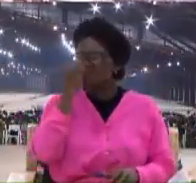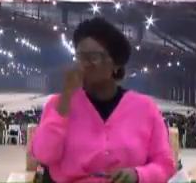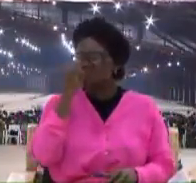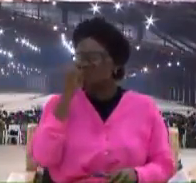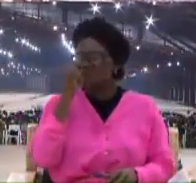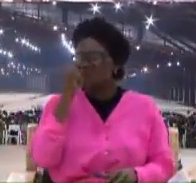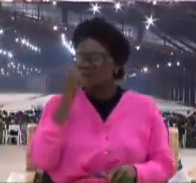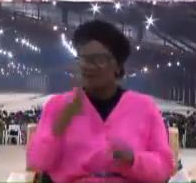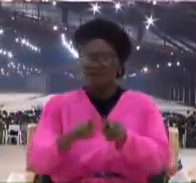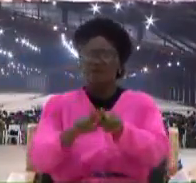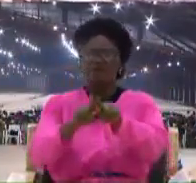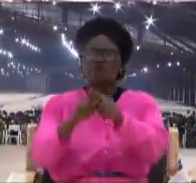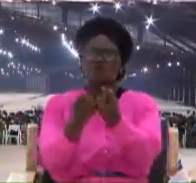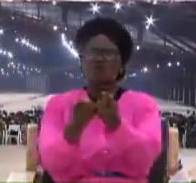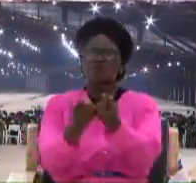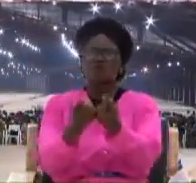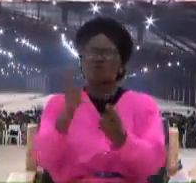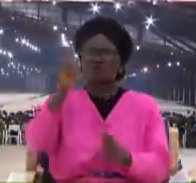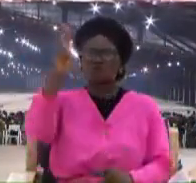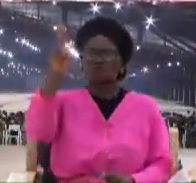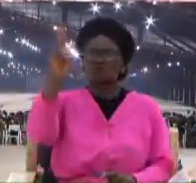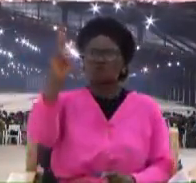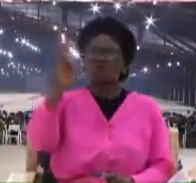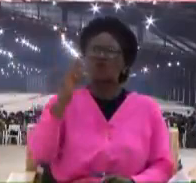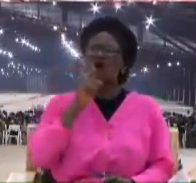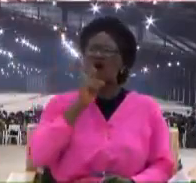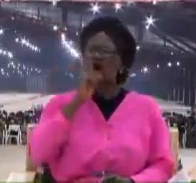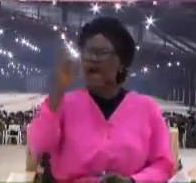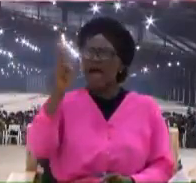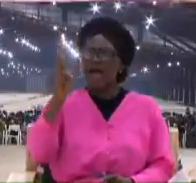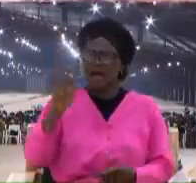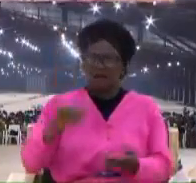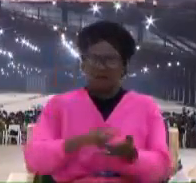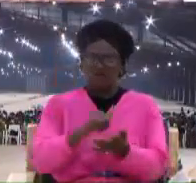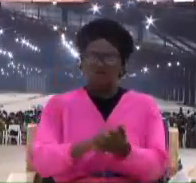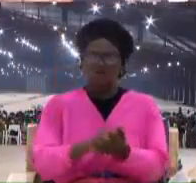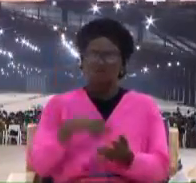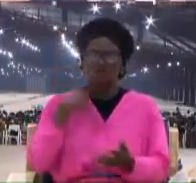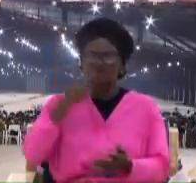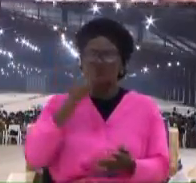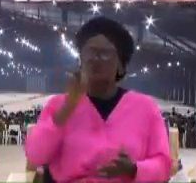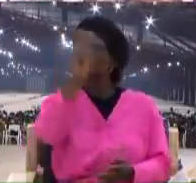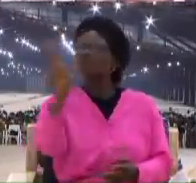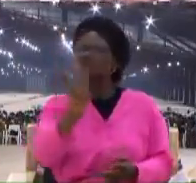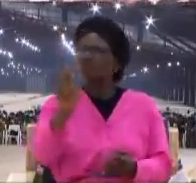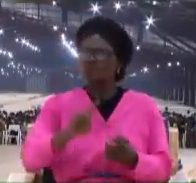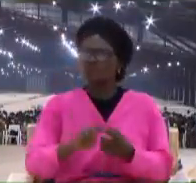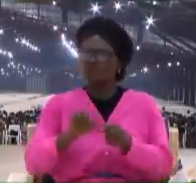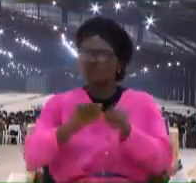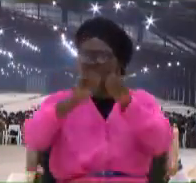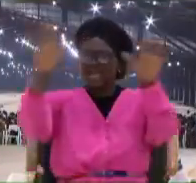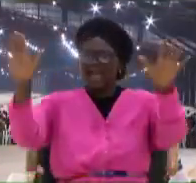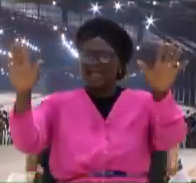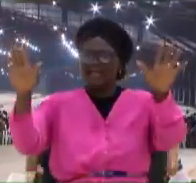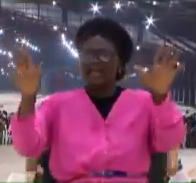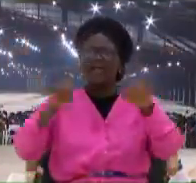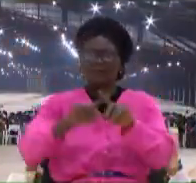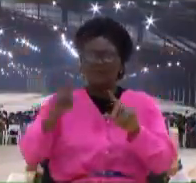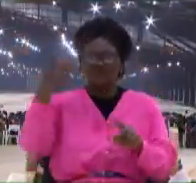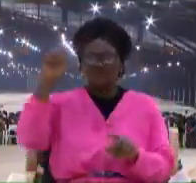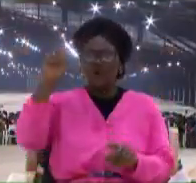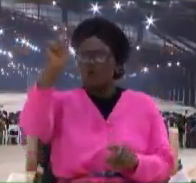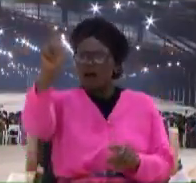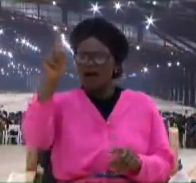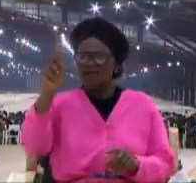Category two are those who used to shine, but for one reason or the other,